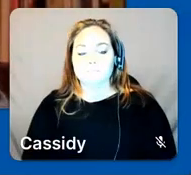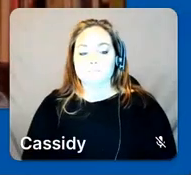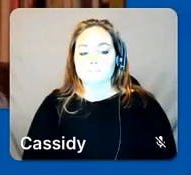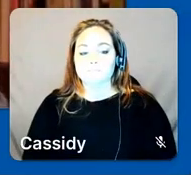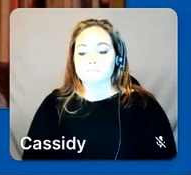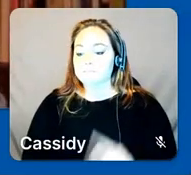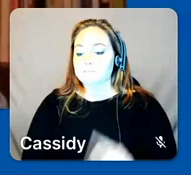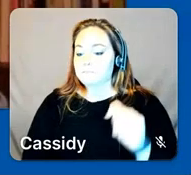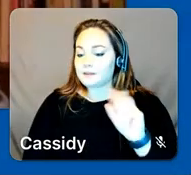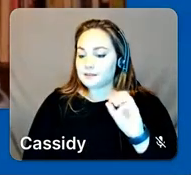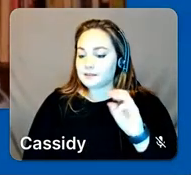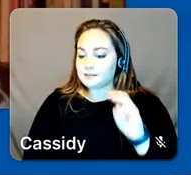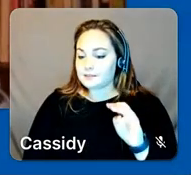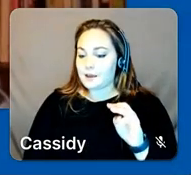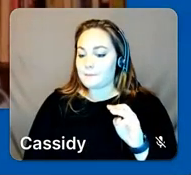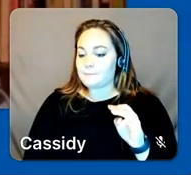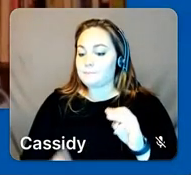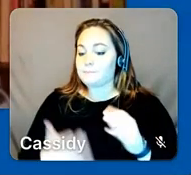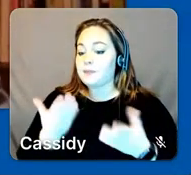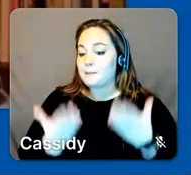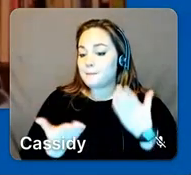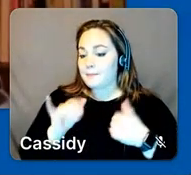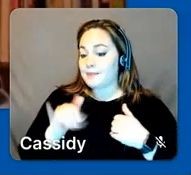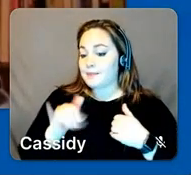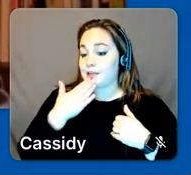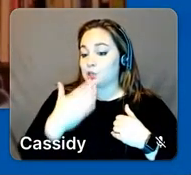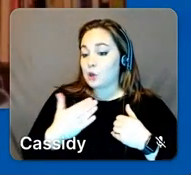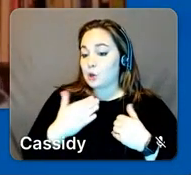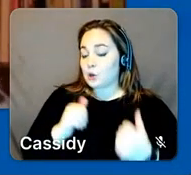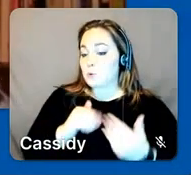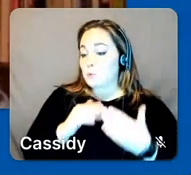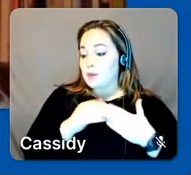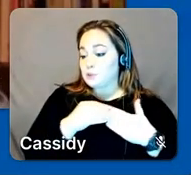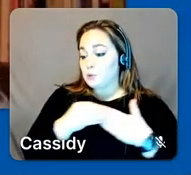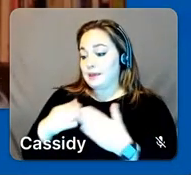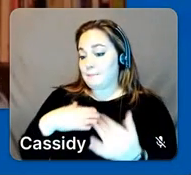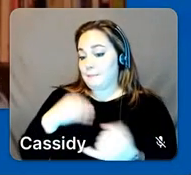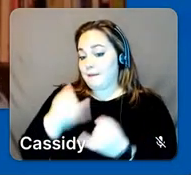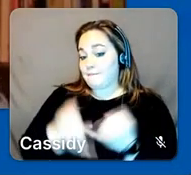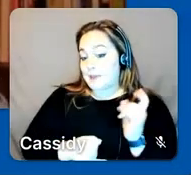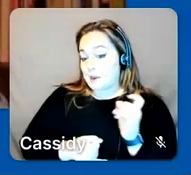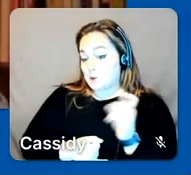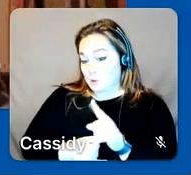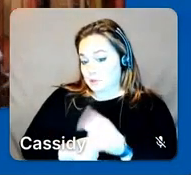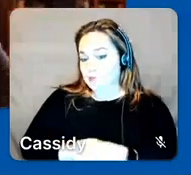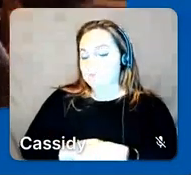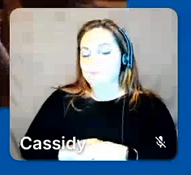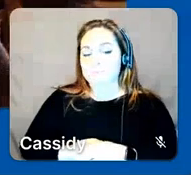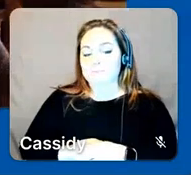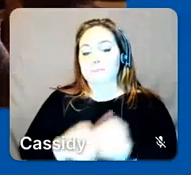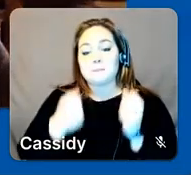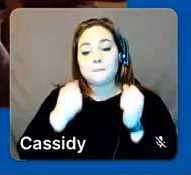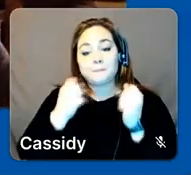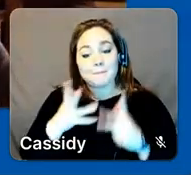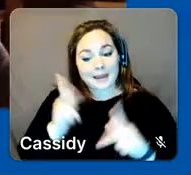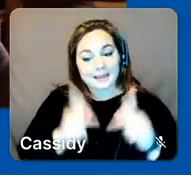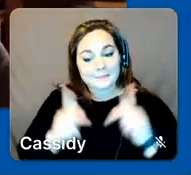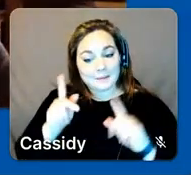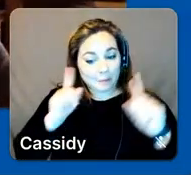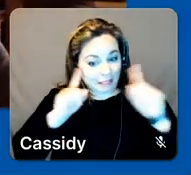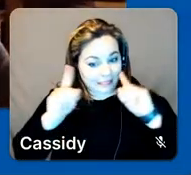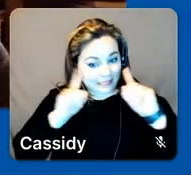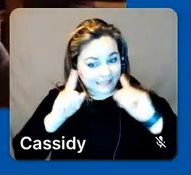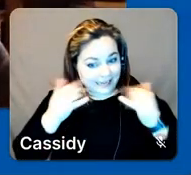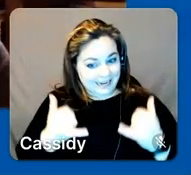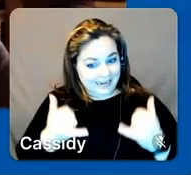And maybe that's a good way to lead me into my final question, which is there are a lot of people listening to us now